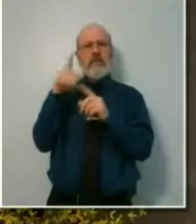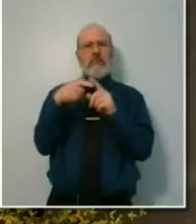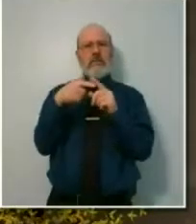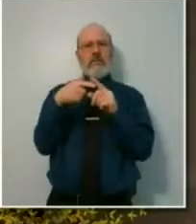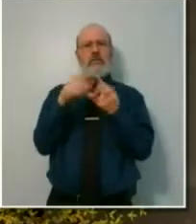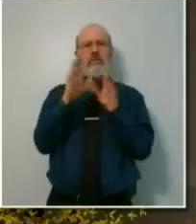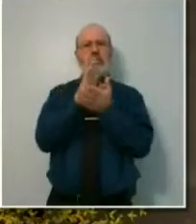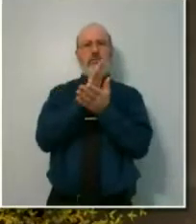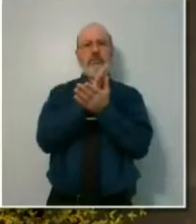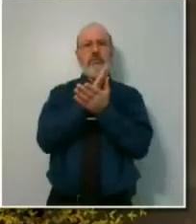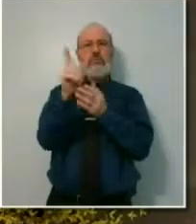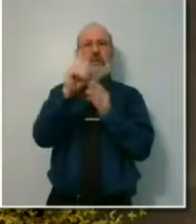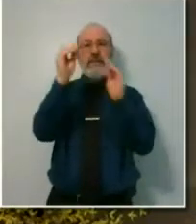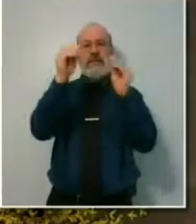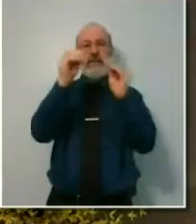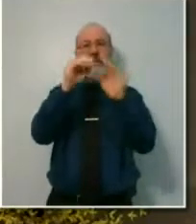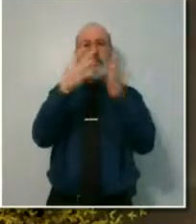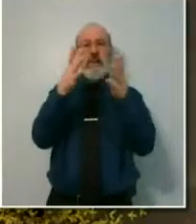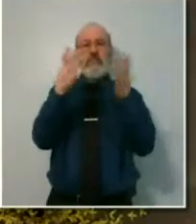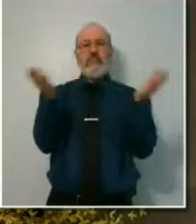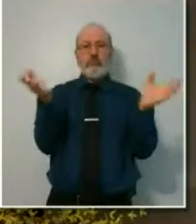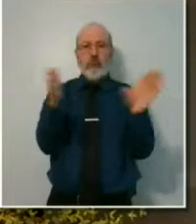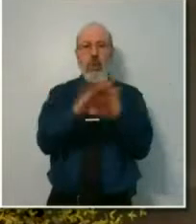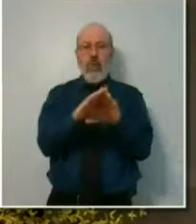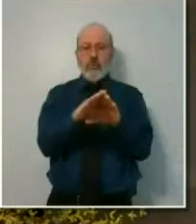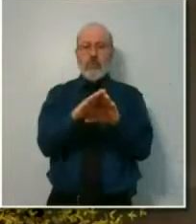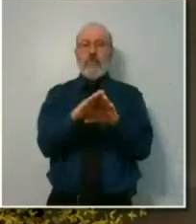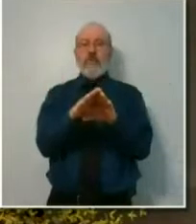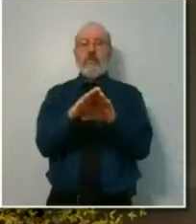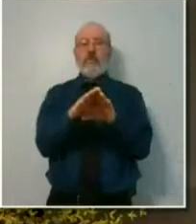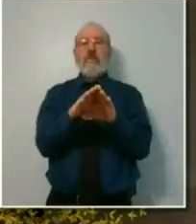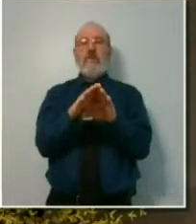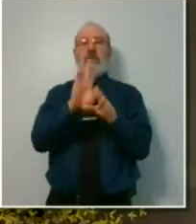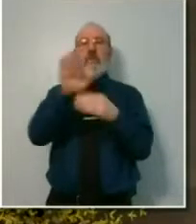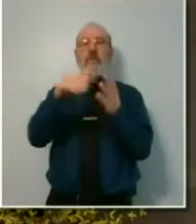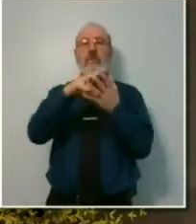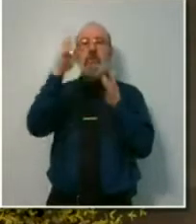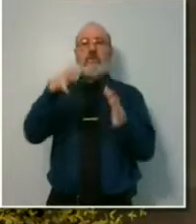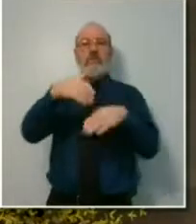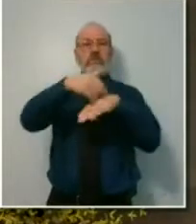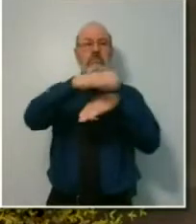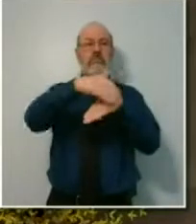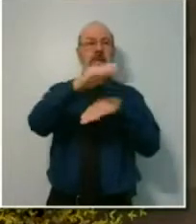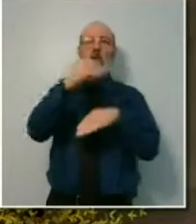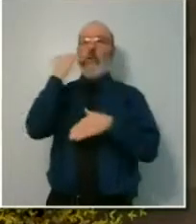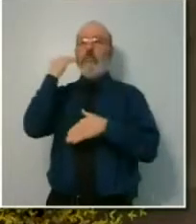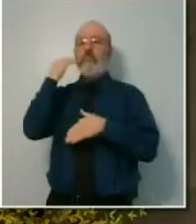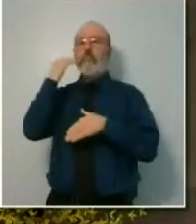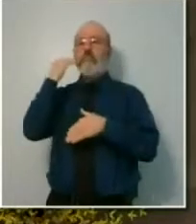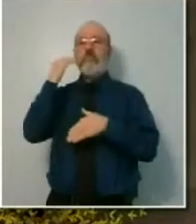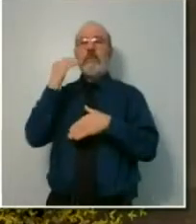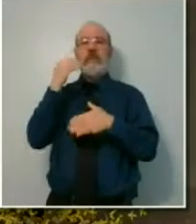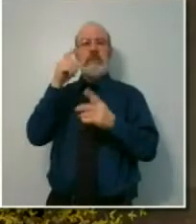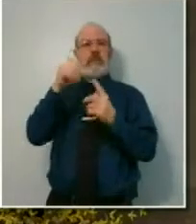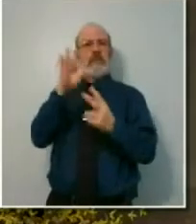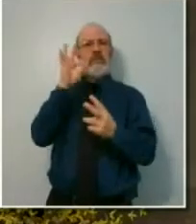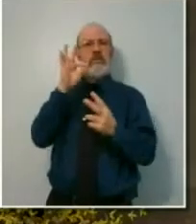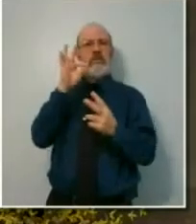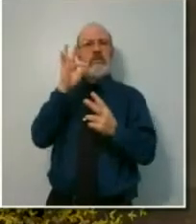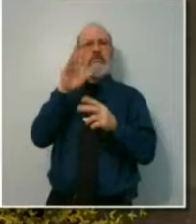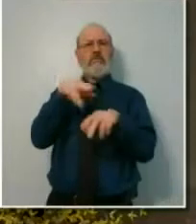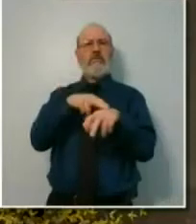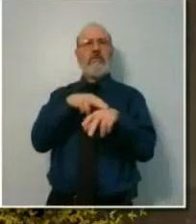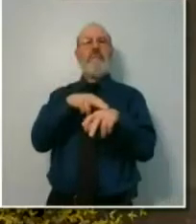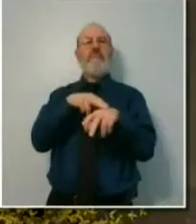the Bible at was closed down and all my students sent home. That choice followed the norm of every other